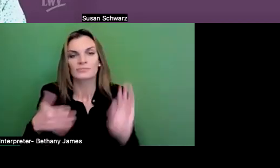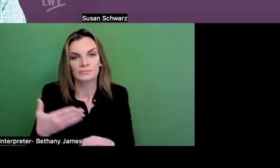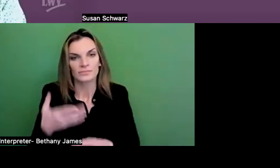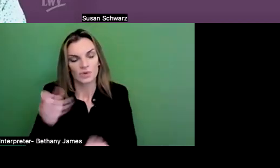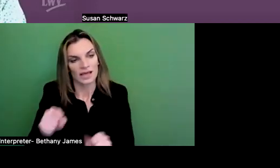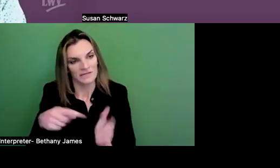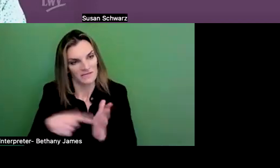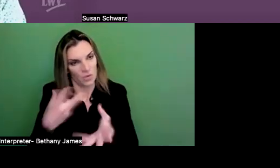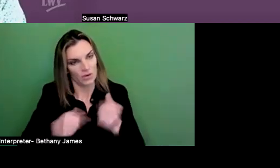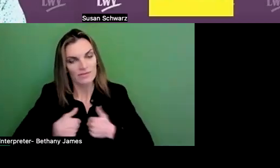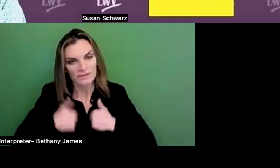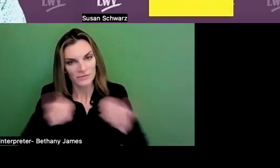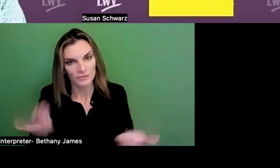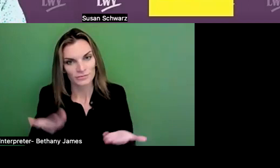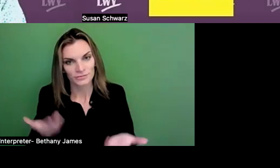here.